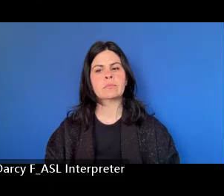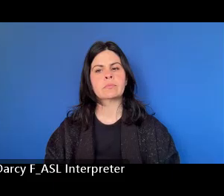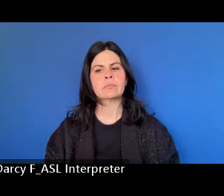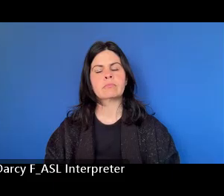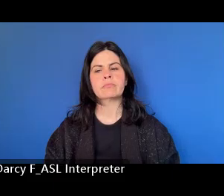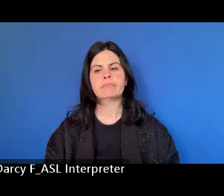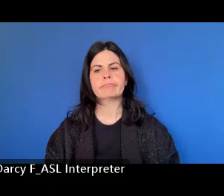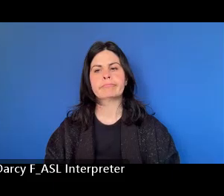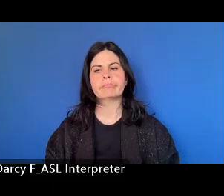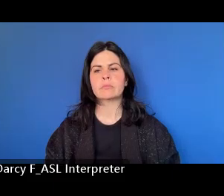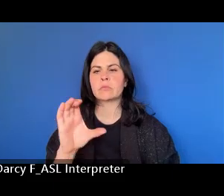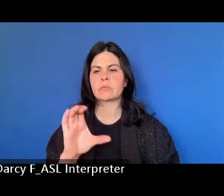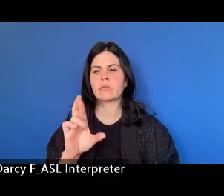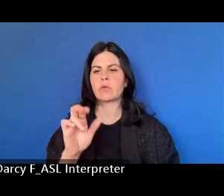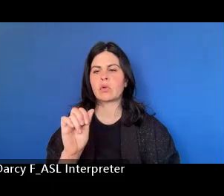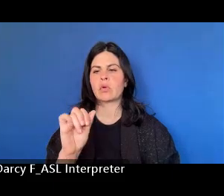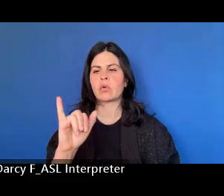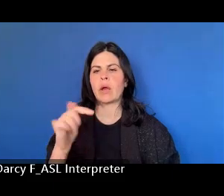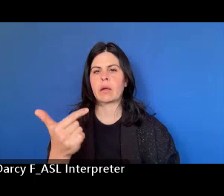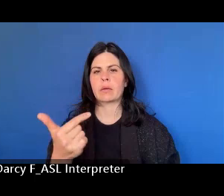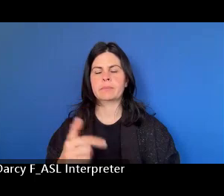Craig.